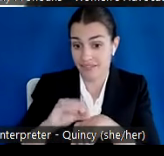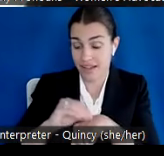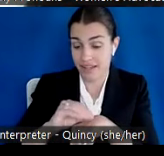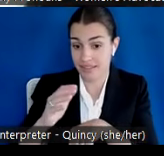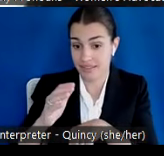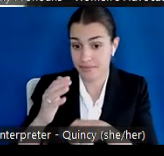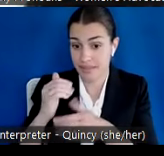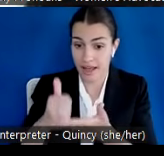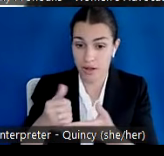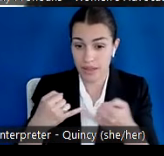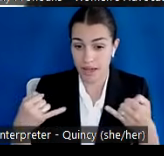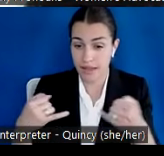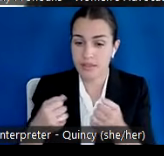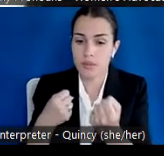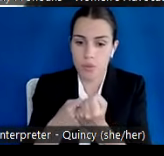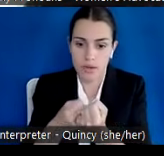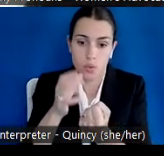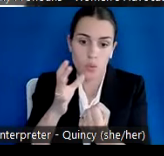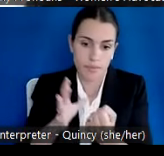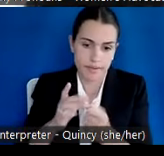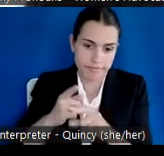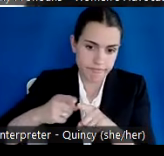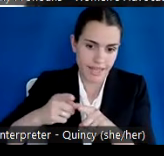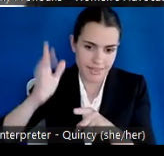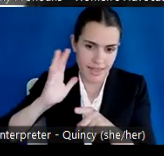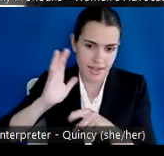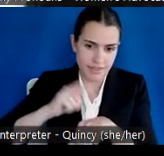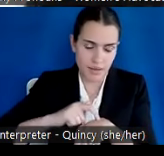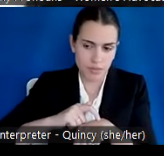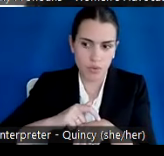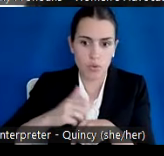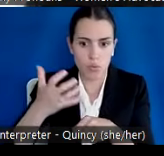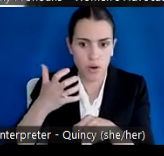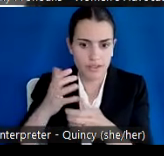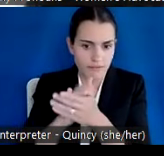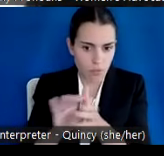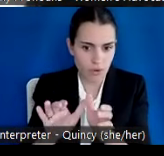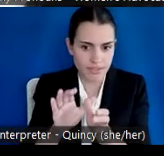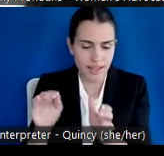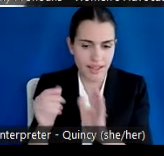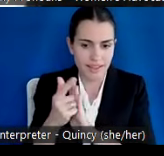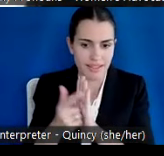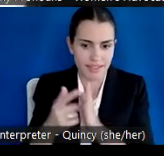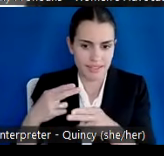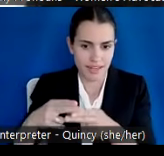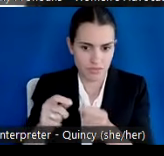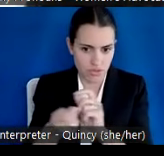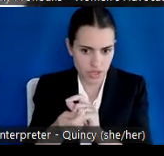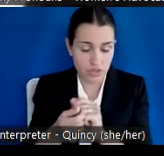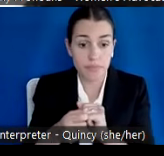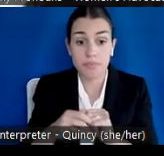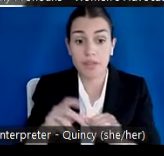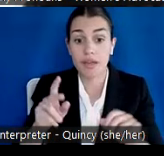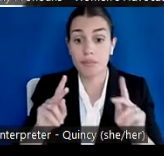supported particularly women at that time who were seeking divorce and legal name change. On the helpline, our legal personnel found